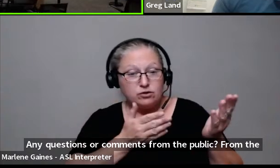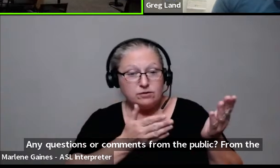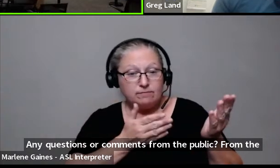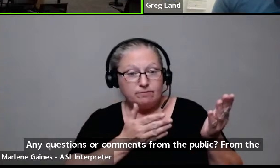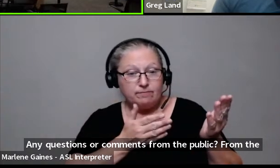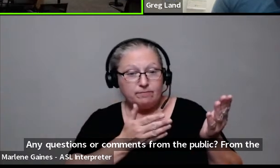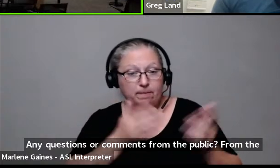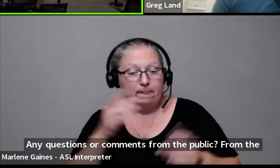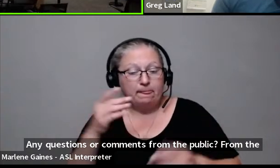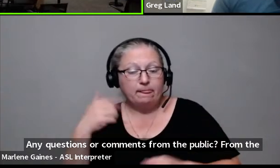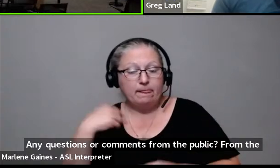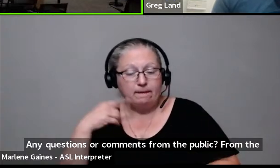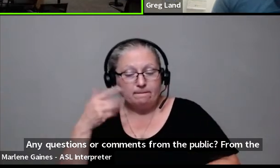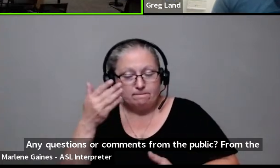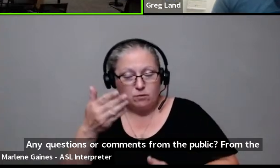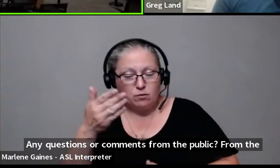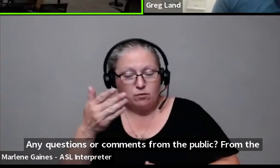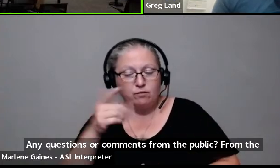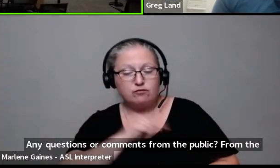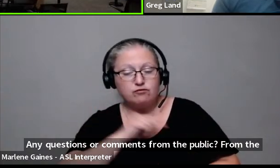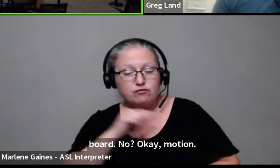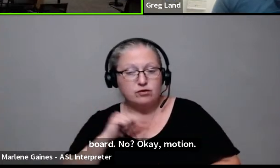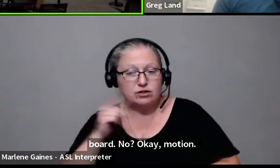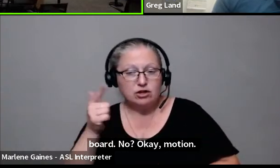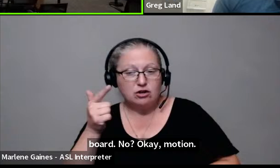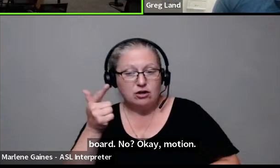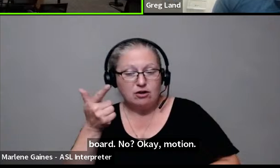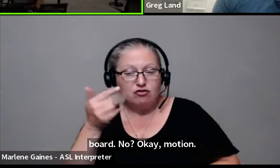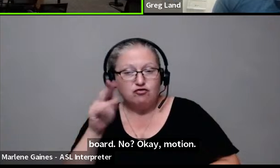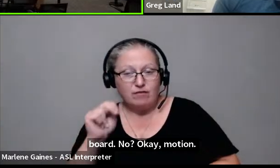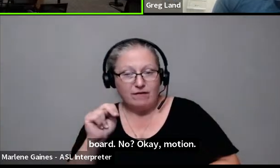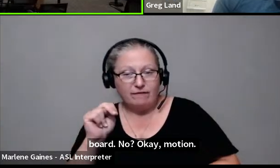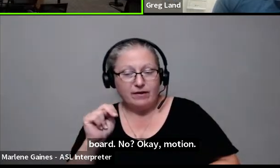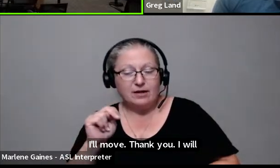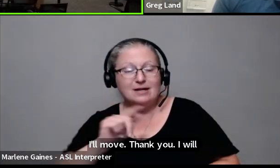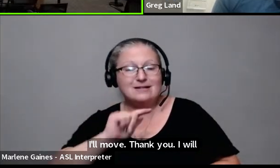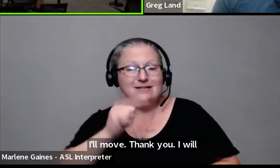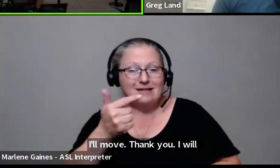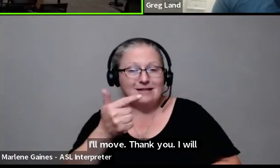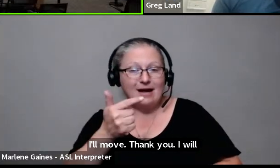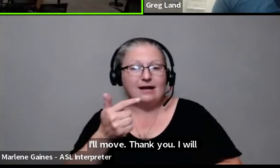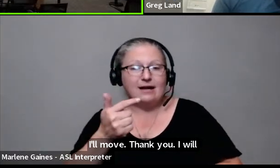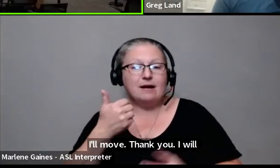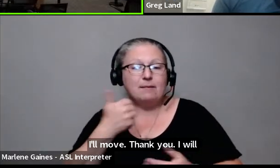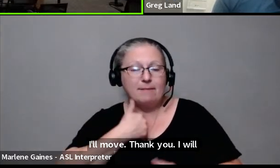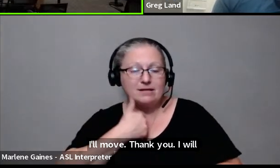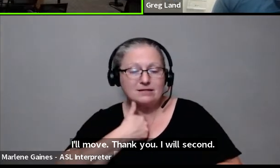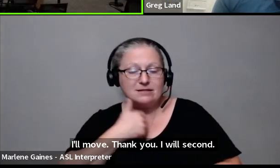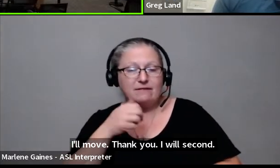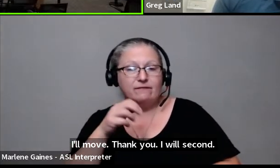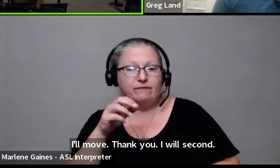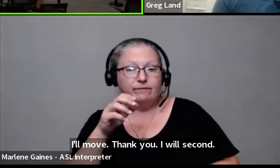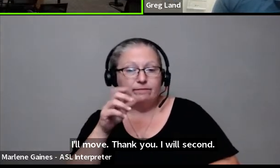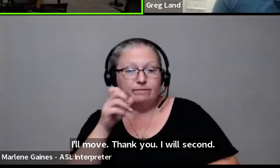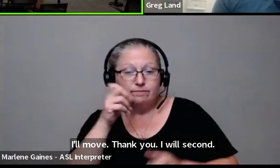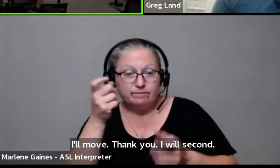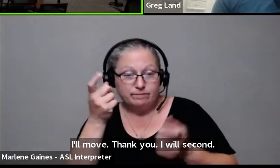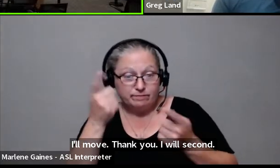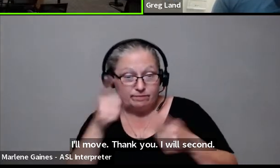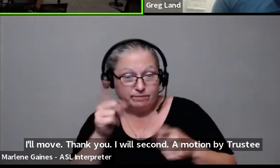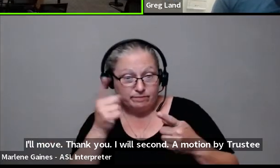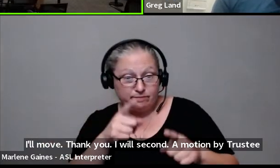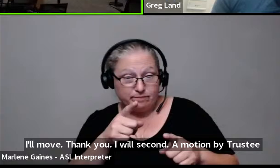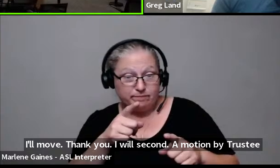motion. I'll move. Thank you. I will second. Motion by trustee Griffin, second by myself. All